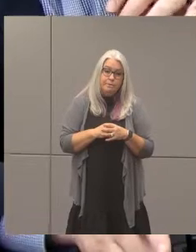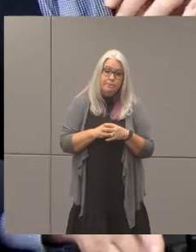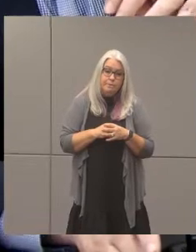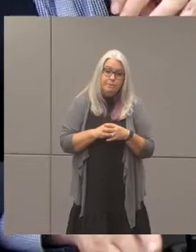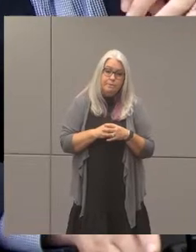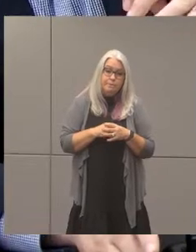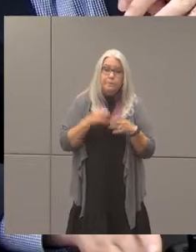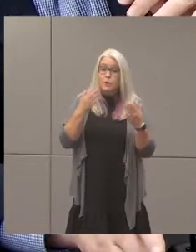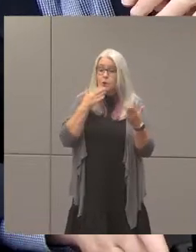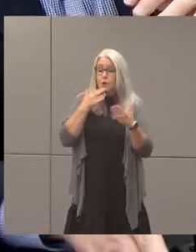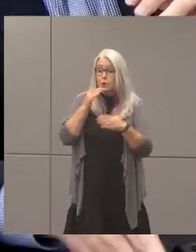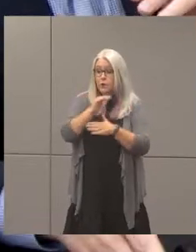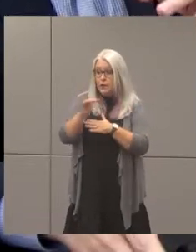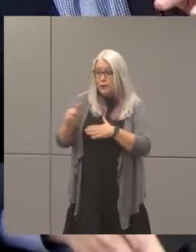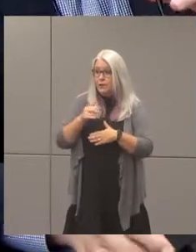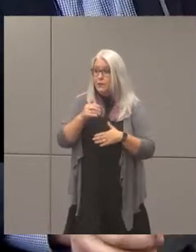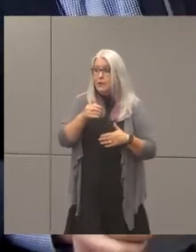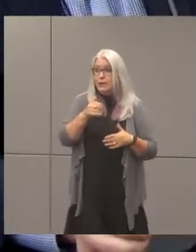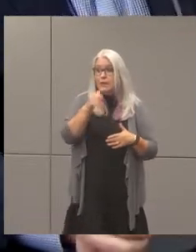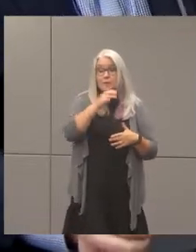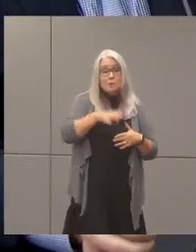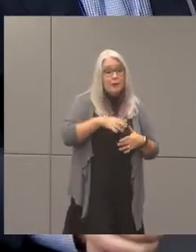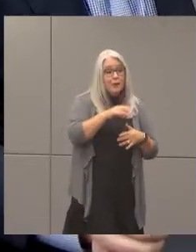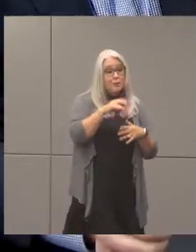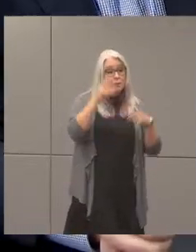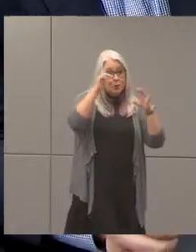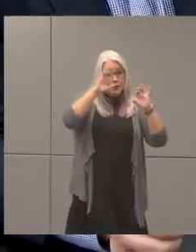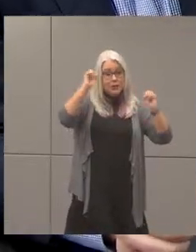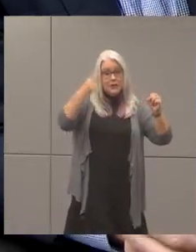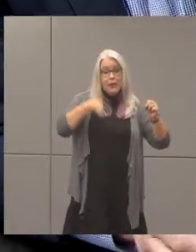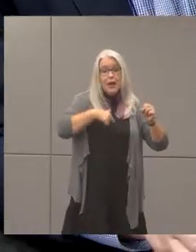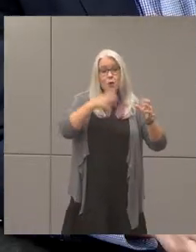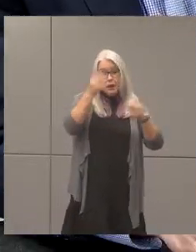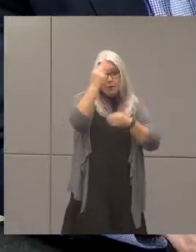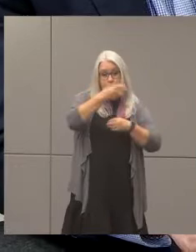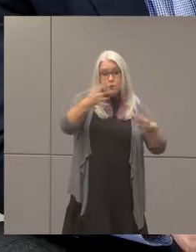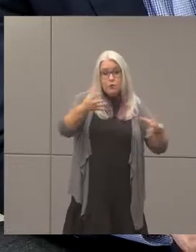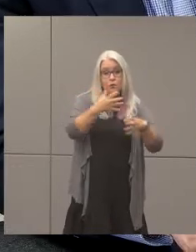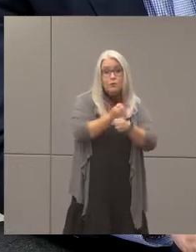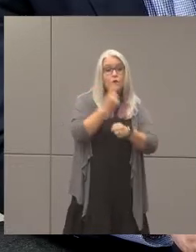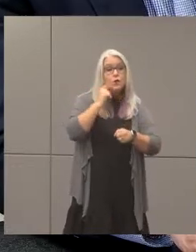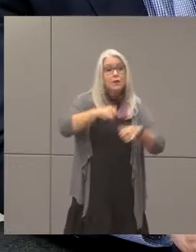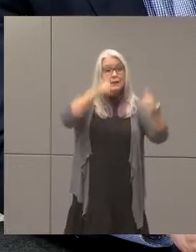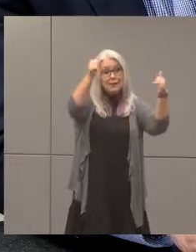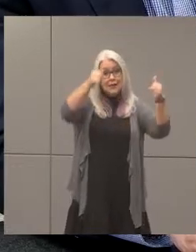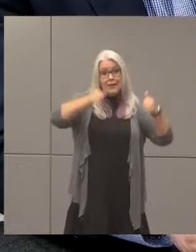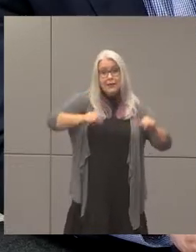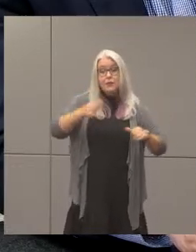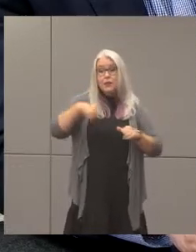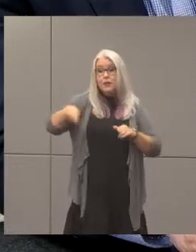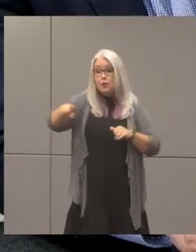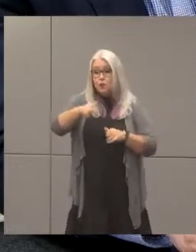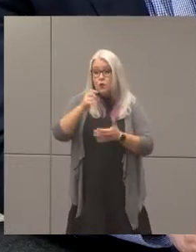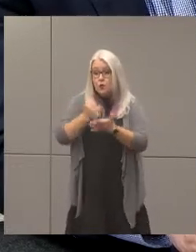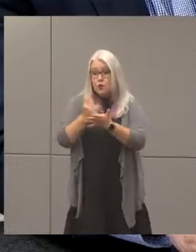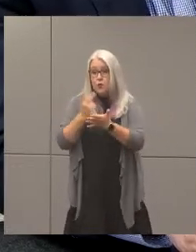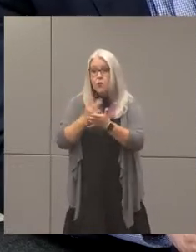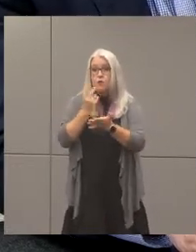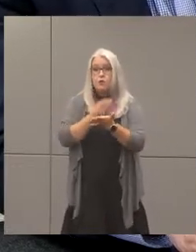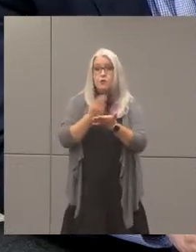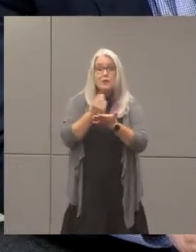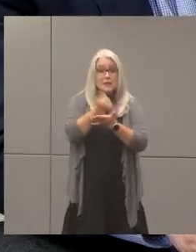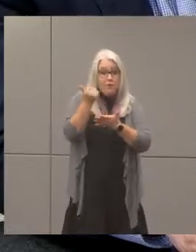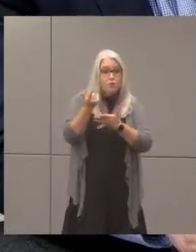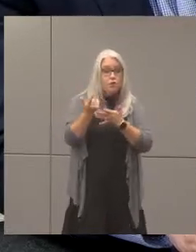Good evening, Madam President, trustees. I'm here to give a brief update on the signage that you approved several meetings ago.